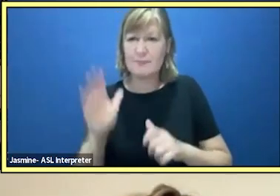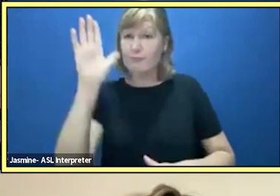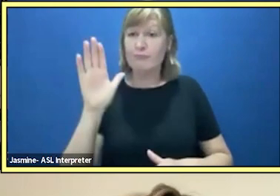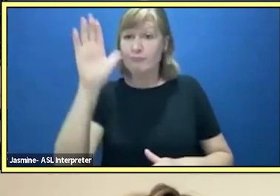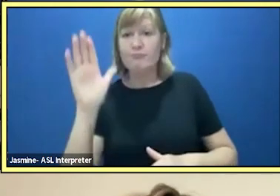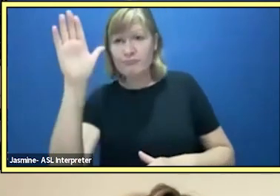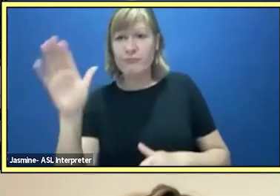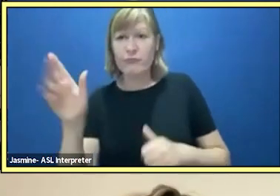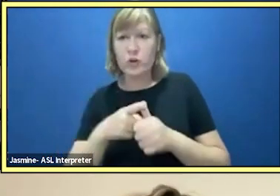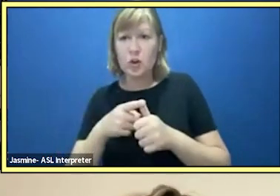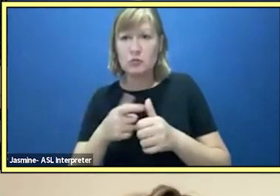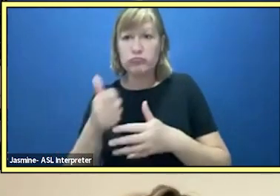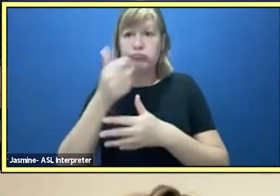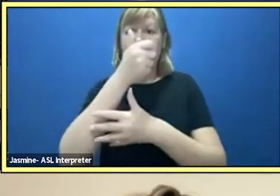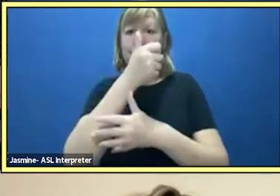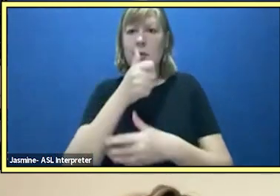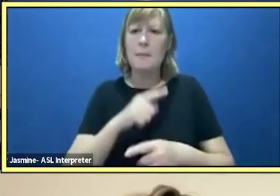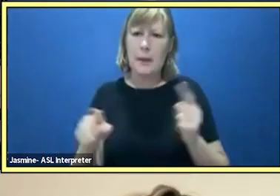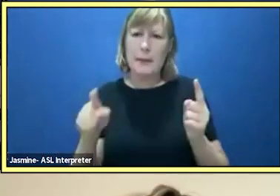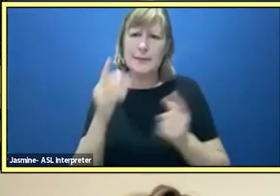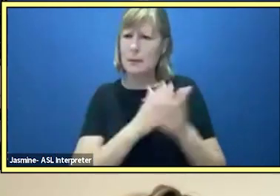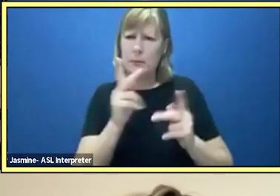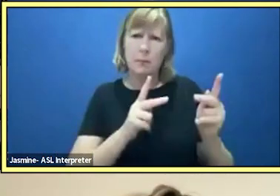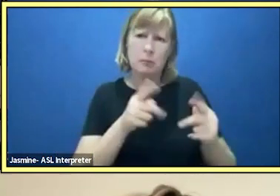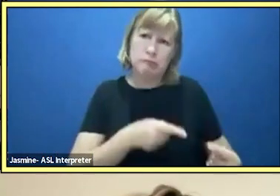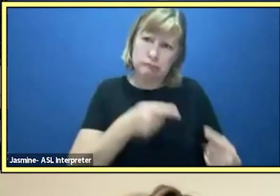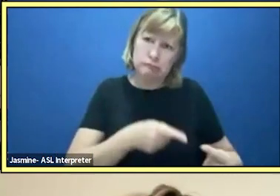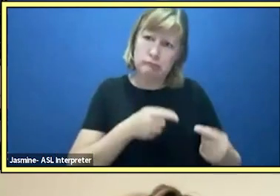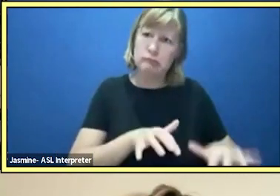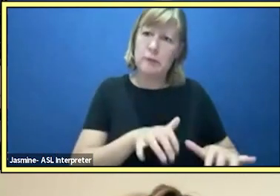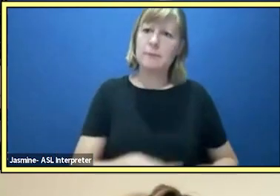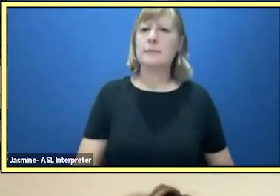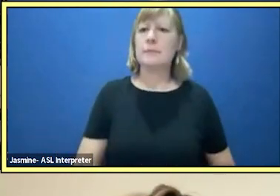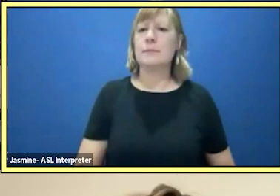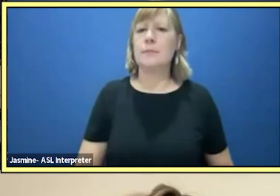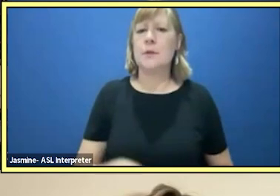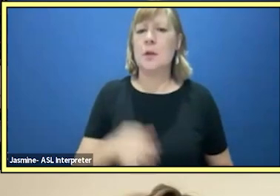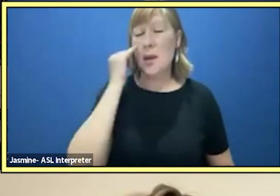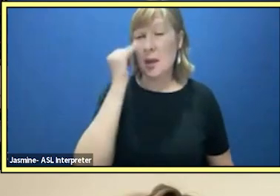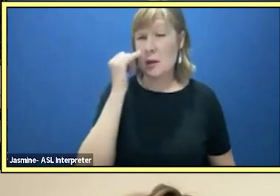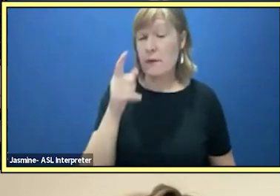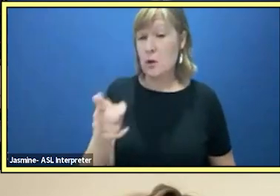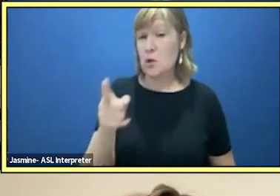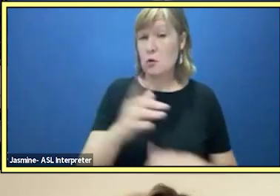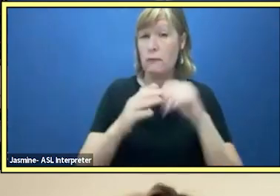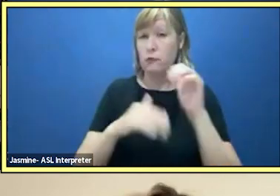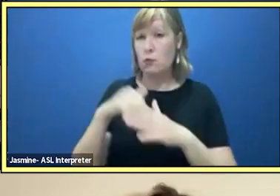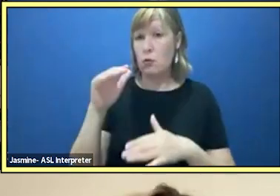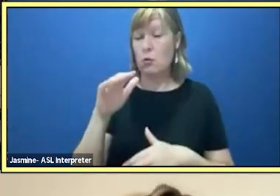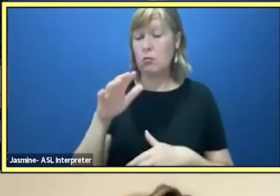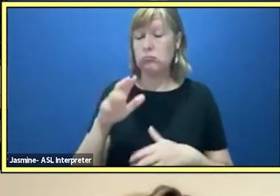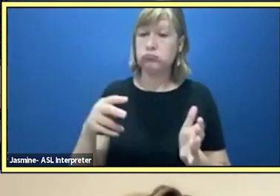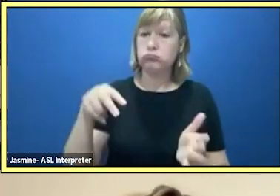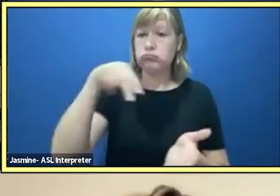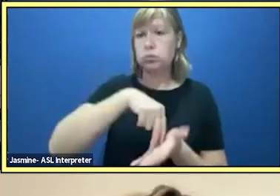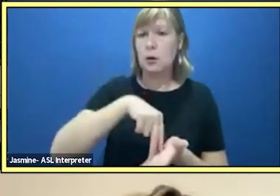So people that have, if you've put a question in the chat already and you're comfortable reading it out loud, then you could do that. If you would rather have Andrew